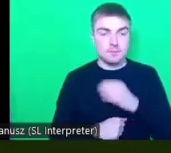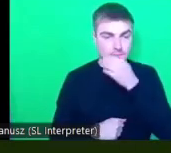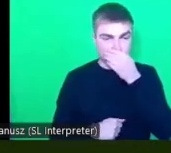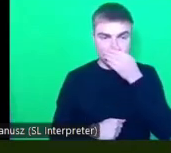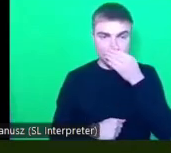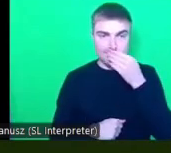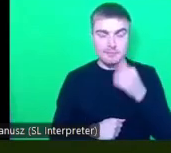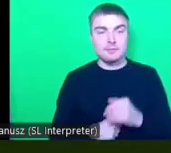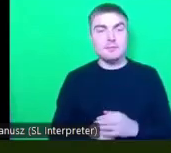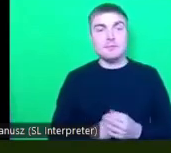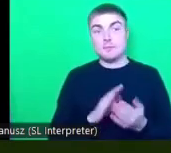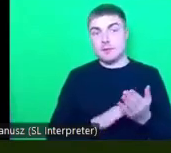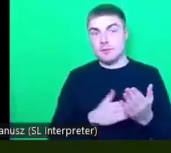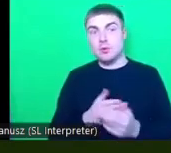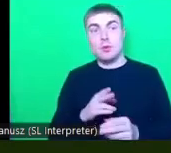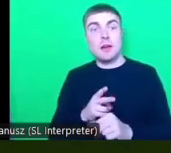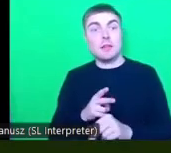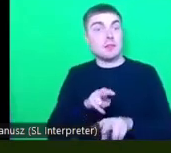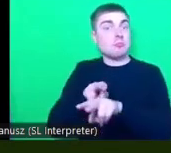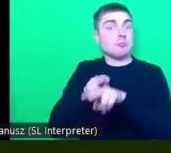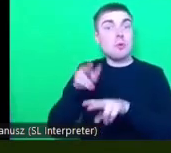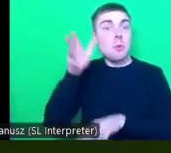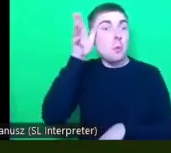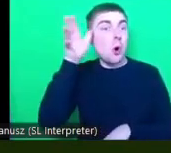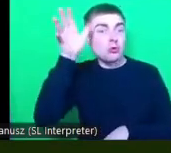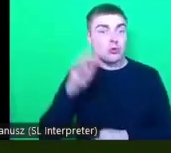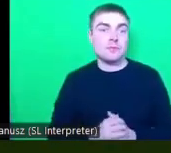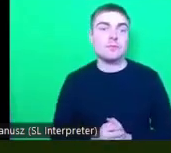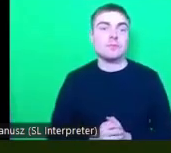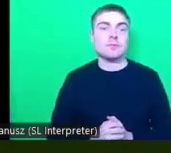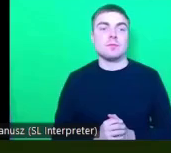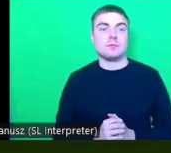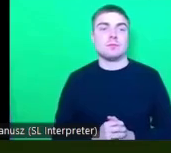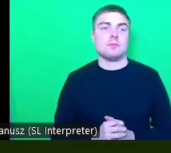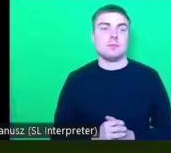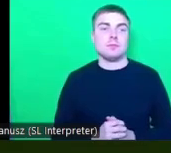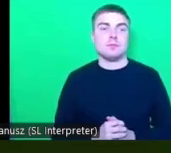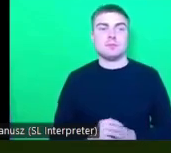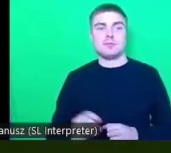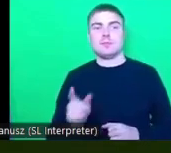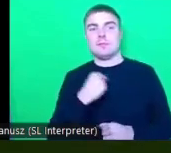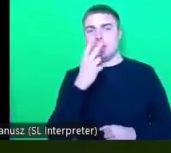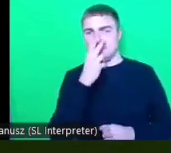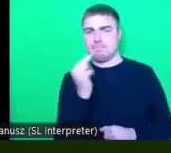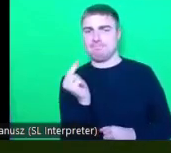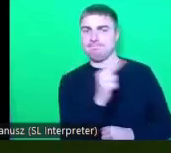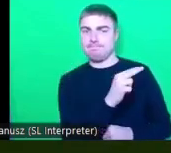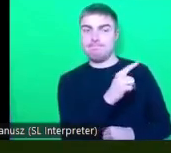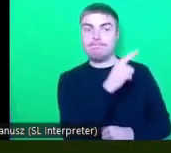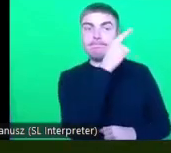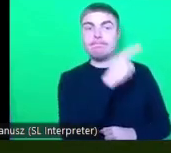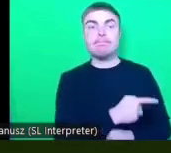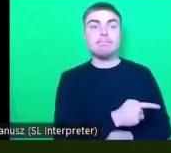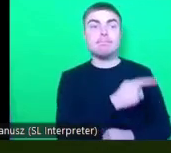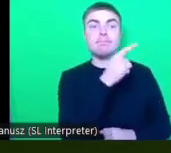So hunter-harvest in big parts of Europe have a long